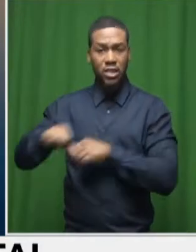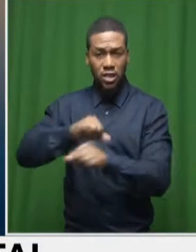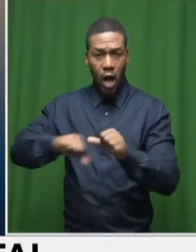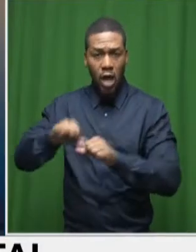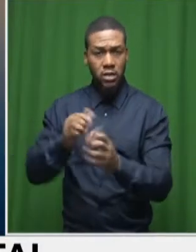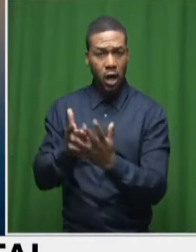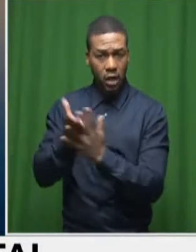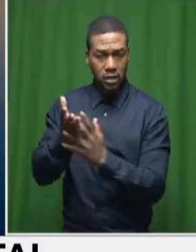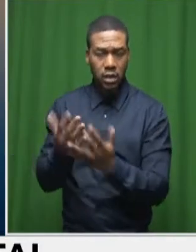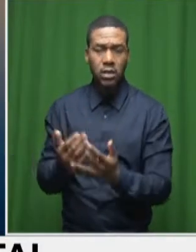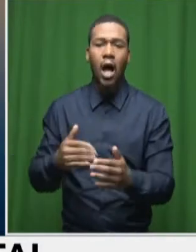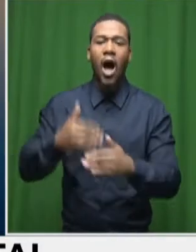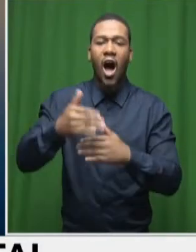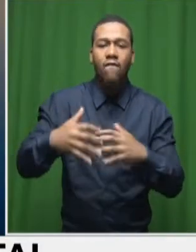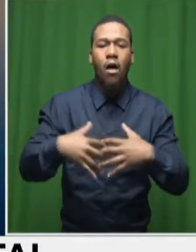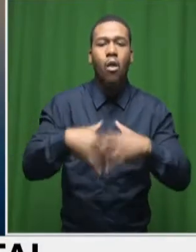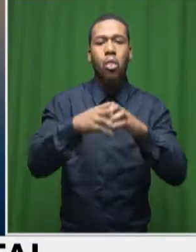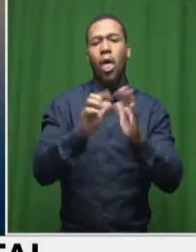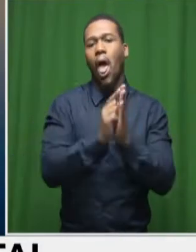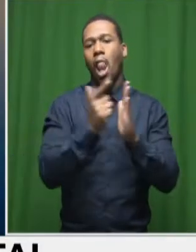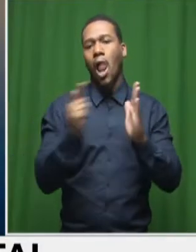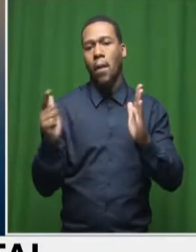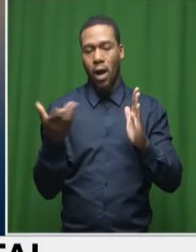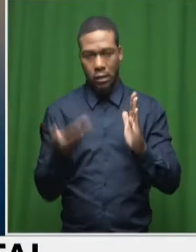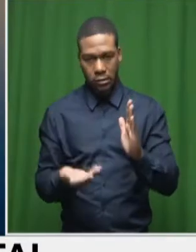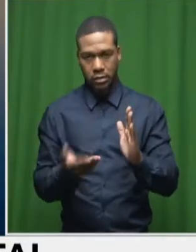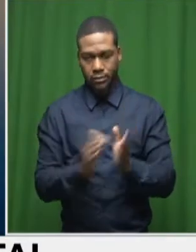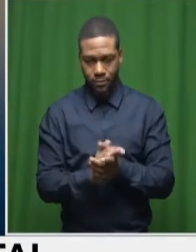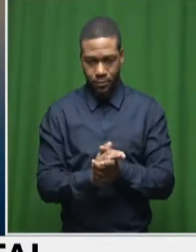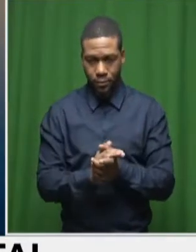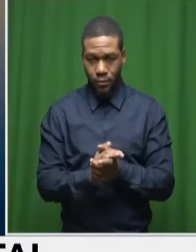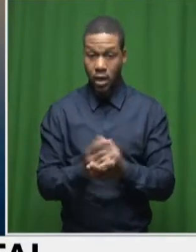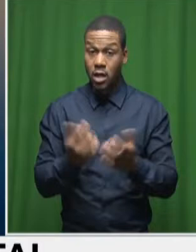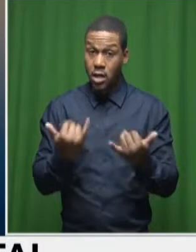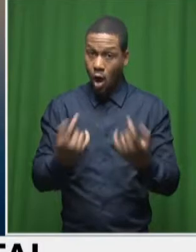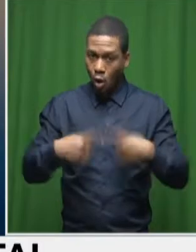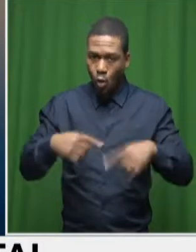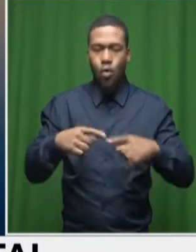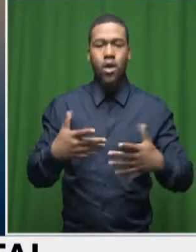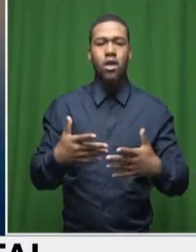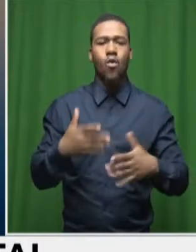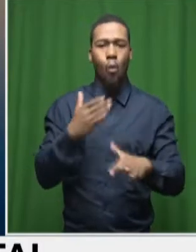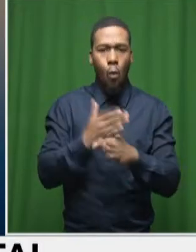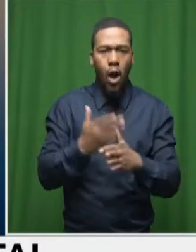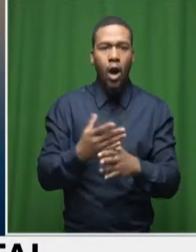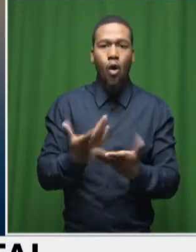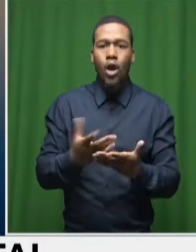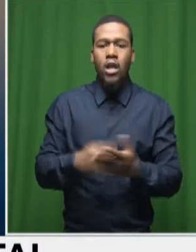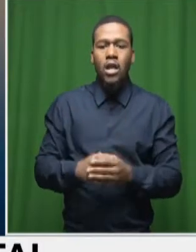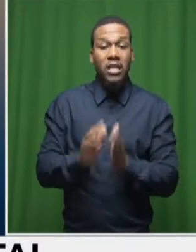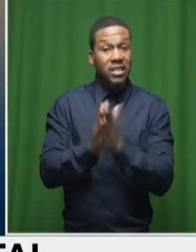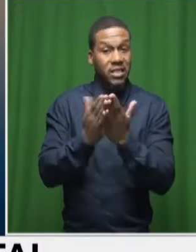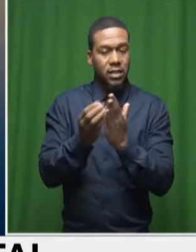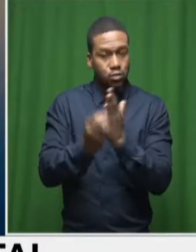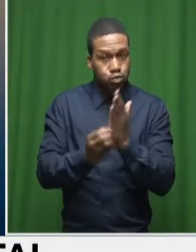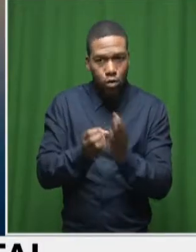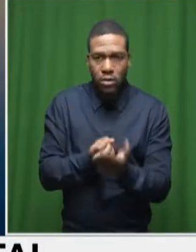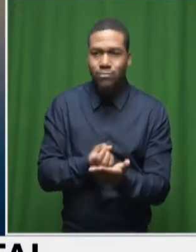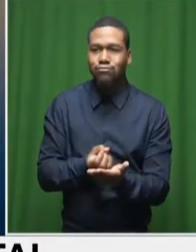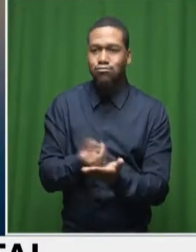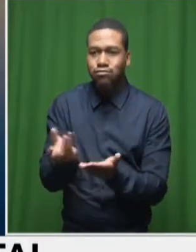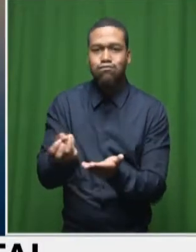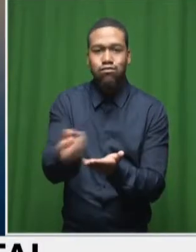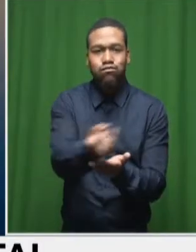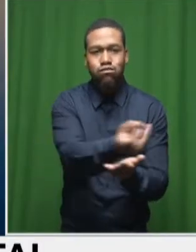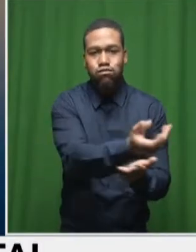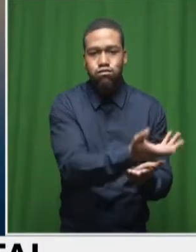Digital Libraries, to now working on textbooks distribution. Because, you know, one of the biggest problems is that you are going